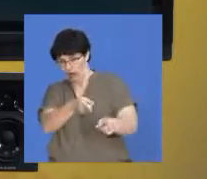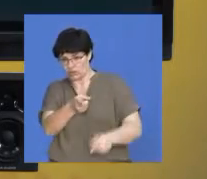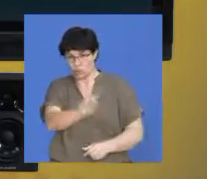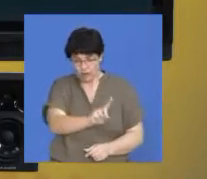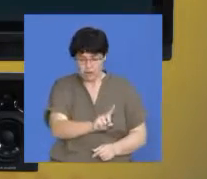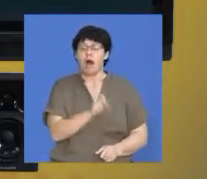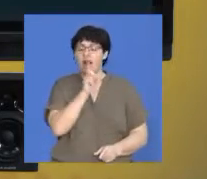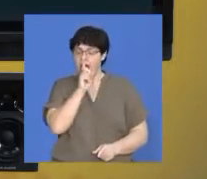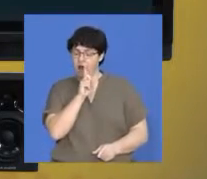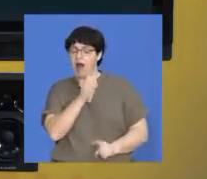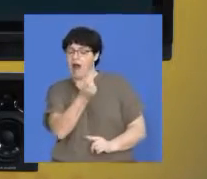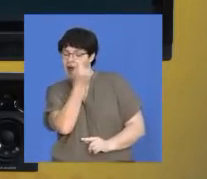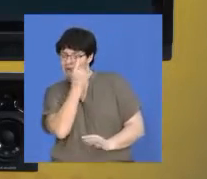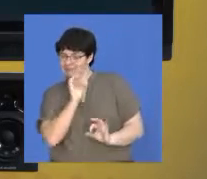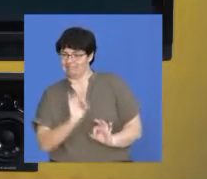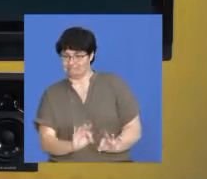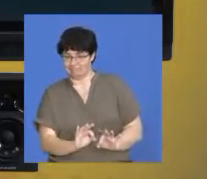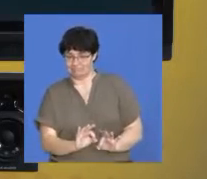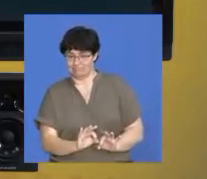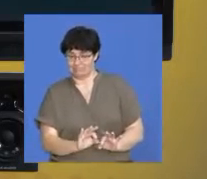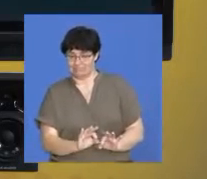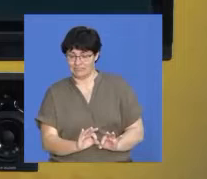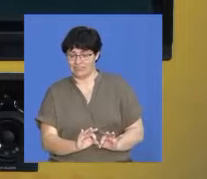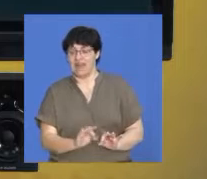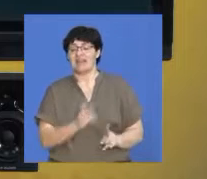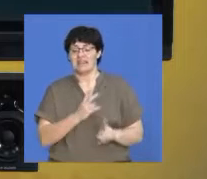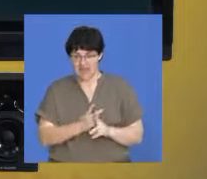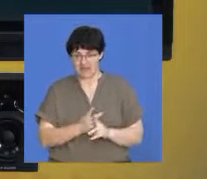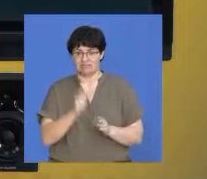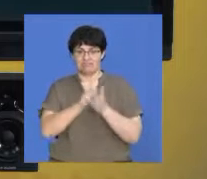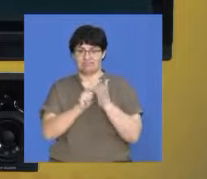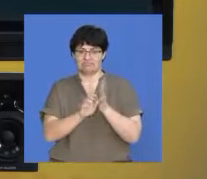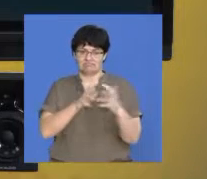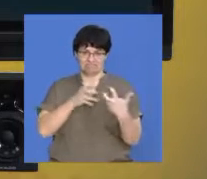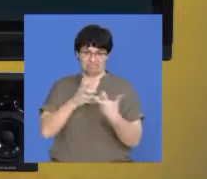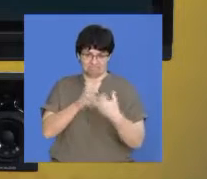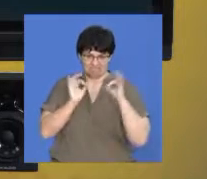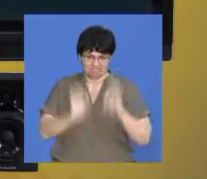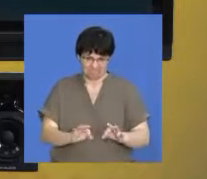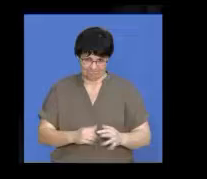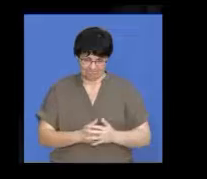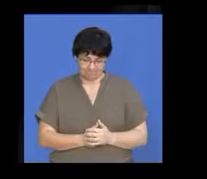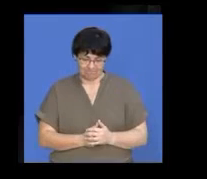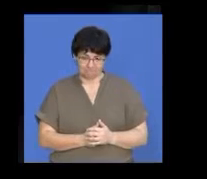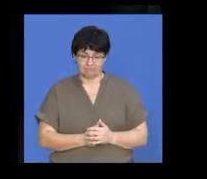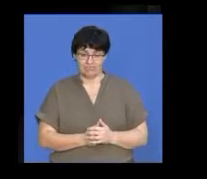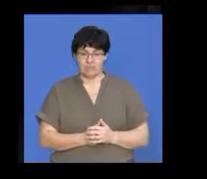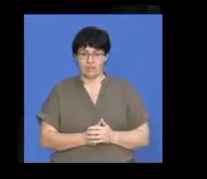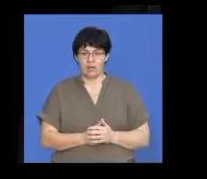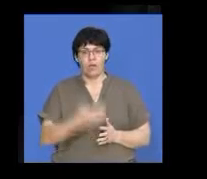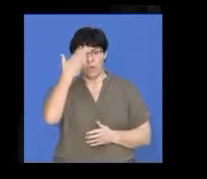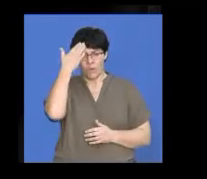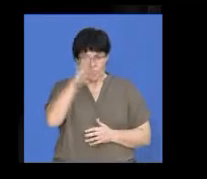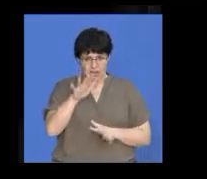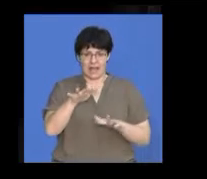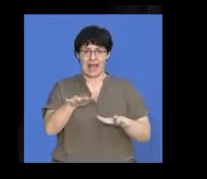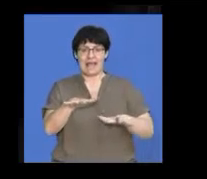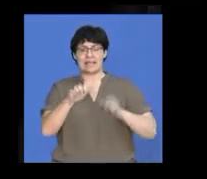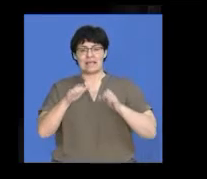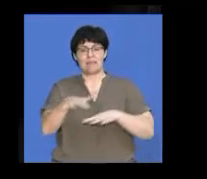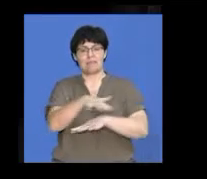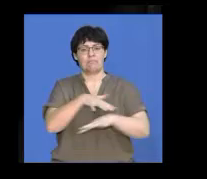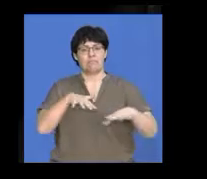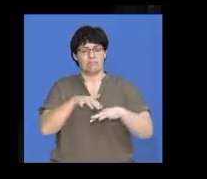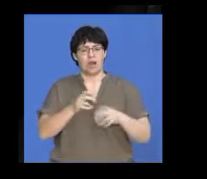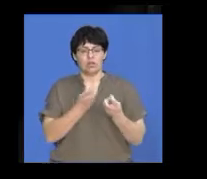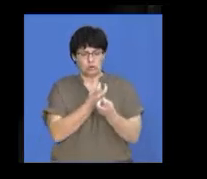carefully. Okay, if you do that, then you will not make mistakes. So you would know that in an exam situation, you will